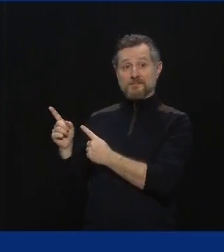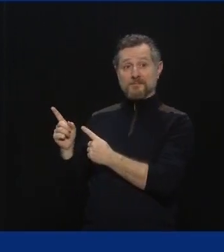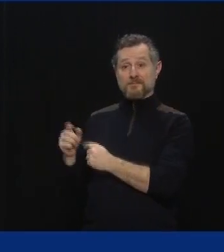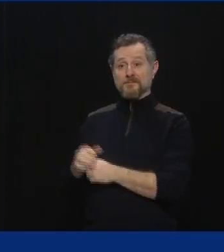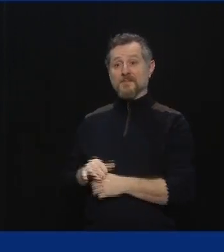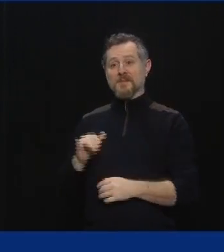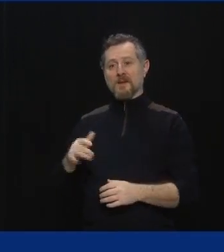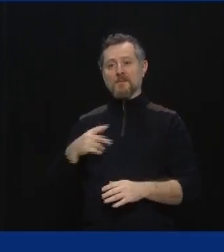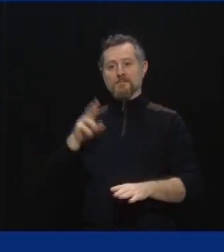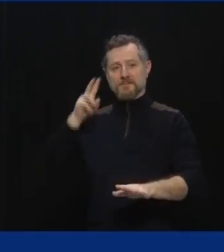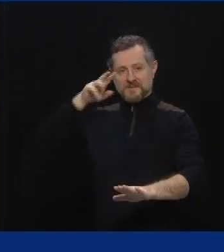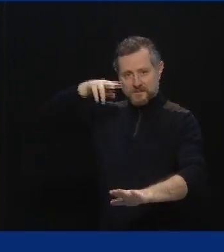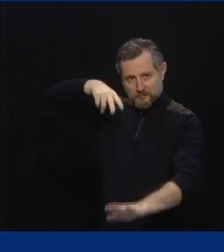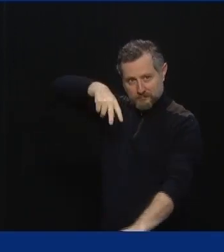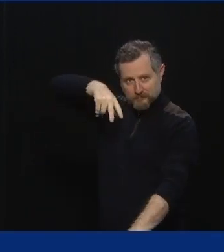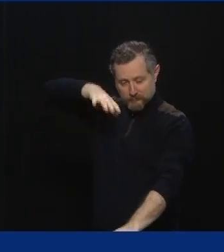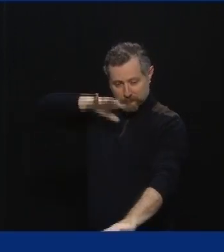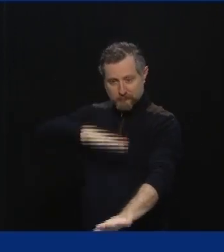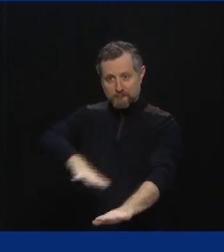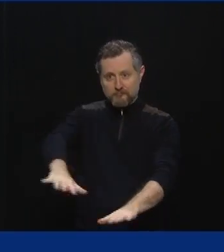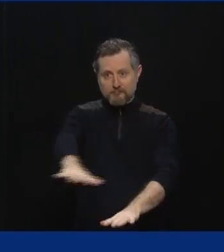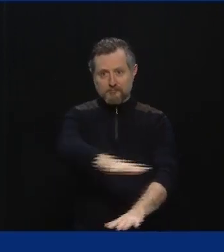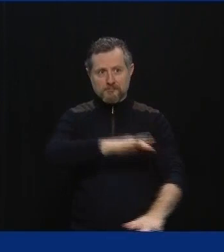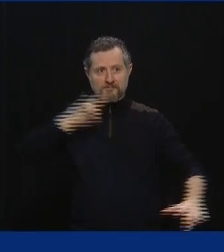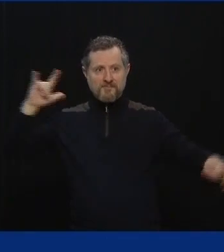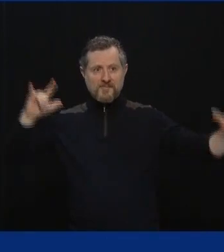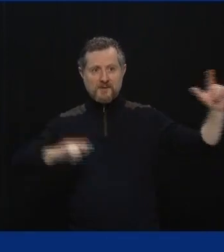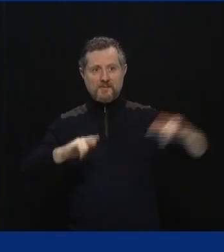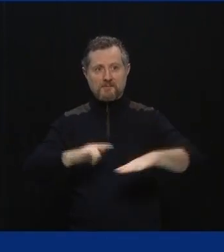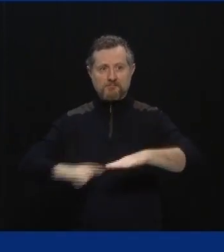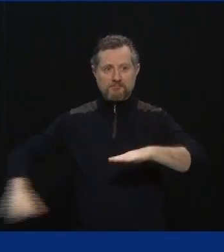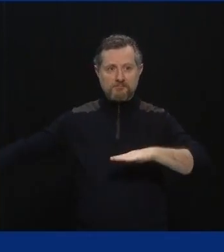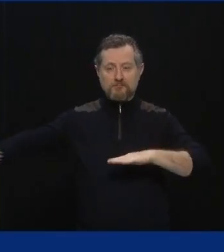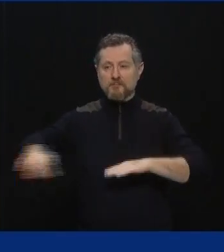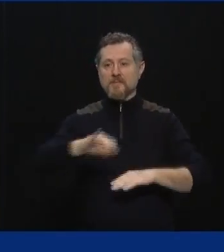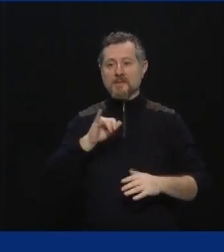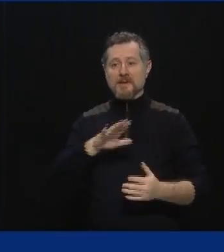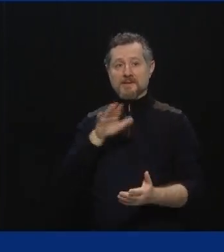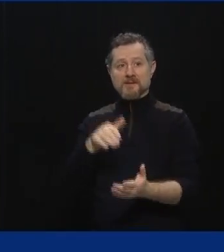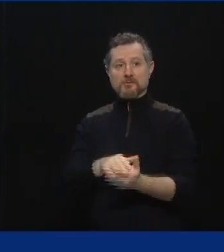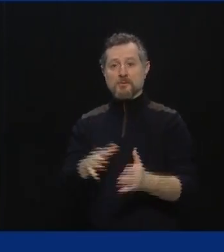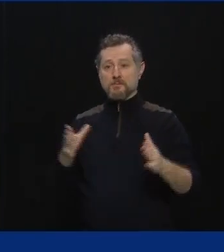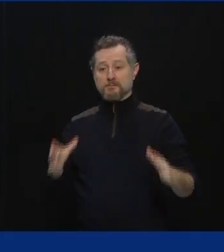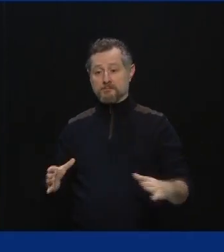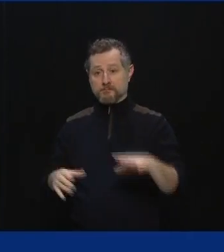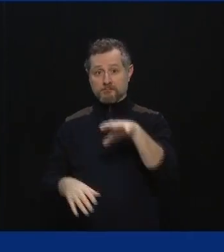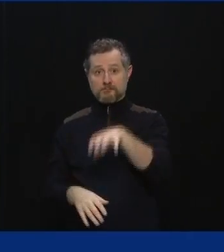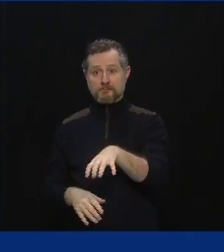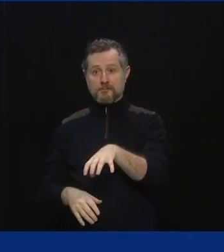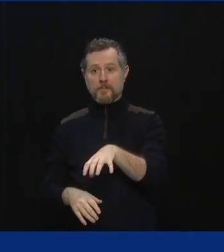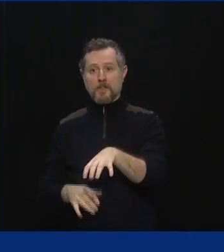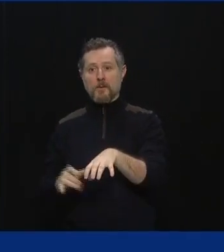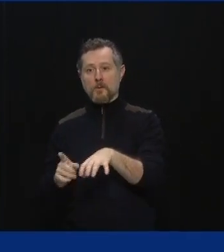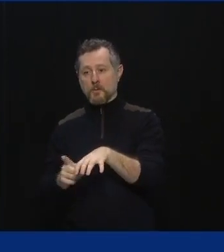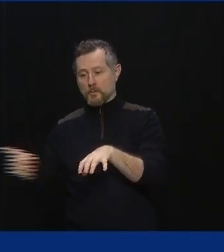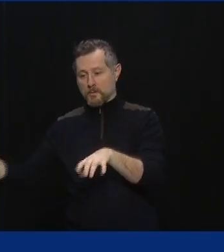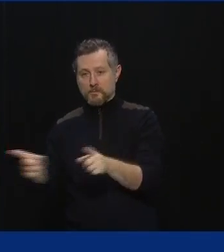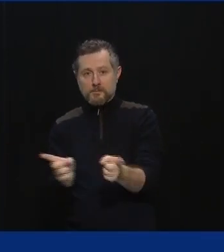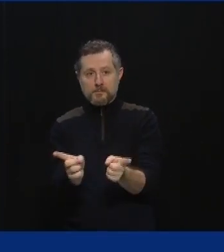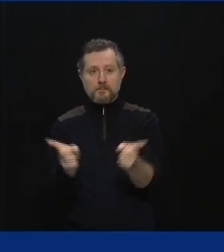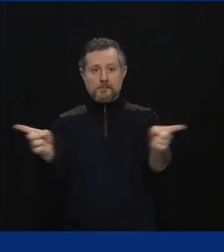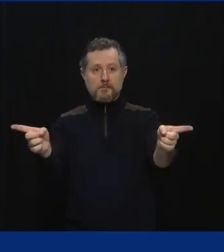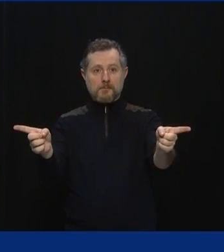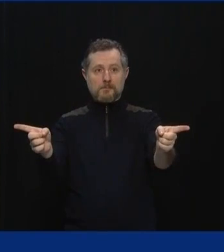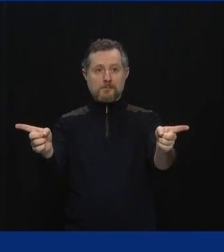the major new arrivals and departures hall in the center, and you see the two concourses that stretch out to the left